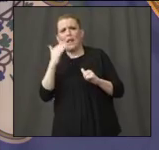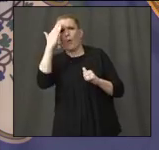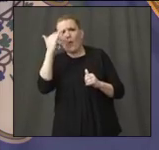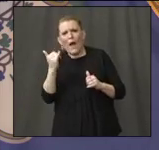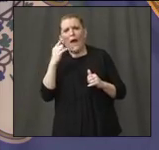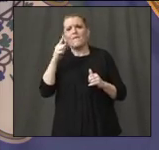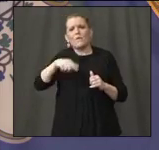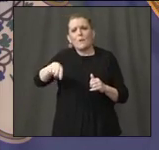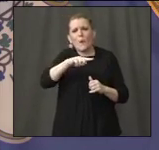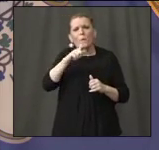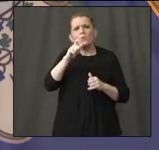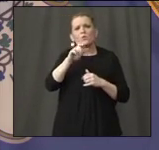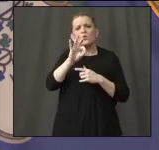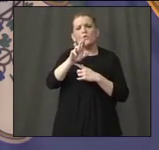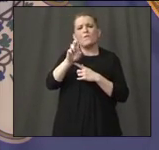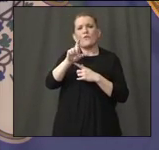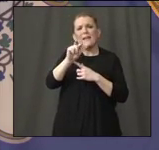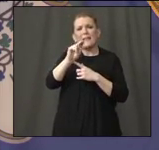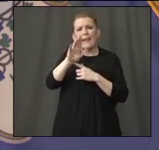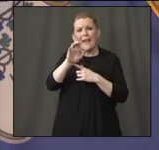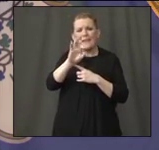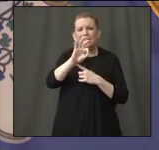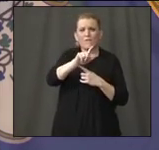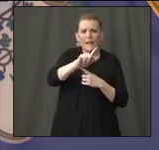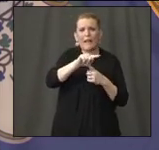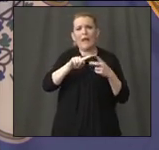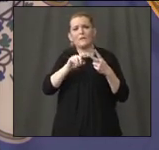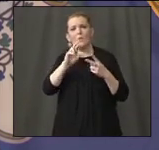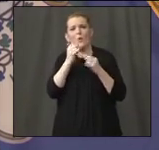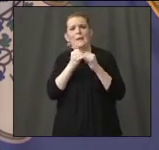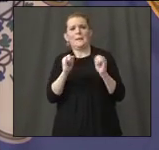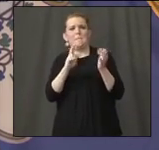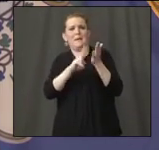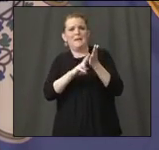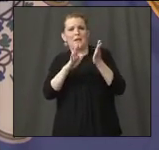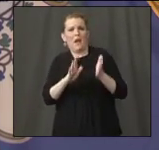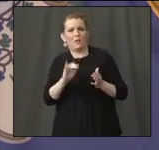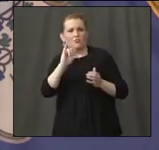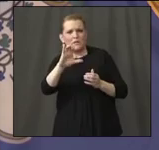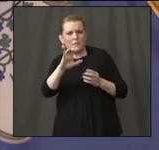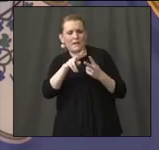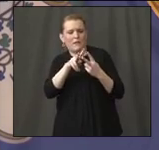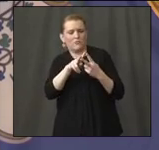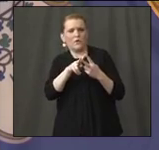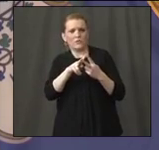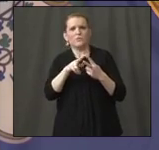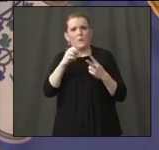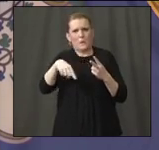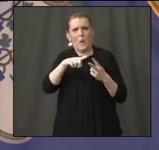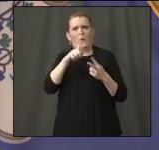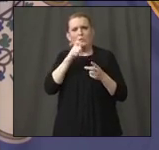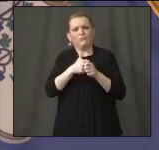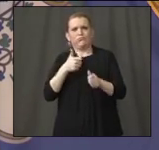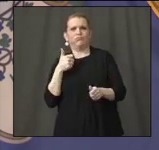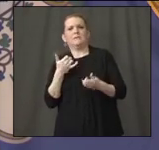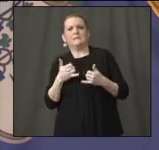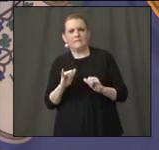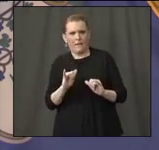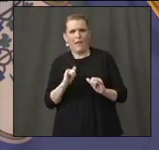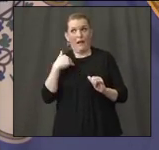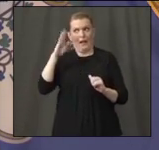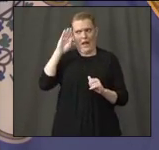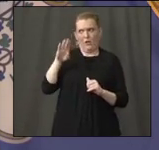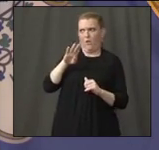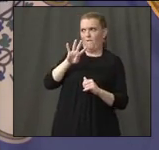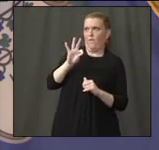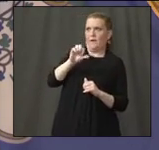well. And since you can't do that online, those are the folks who are making the calls and creating the busy signals. We're working that with the